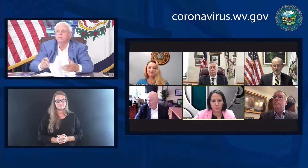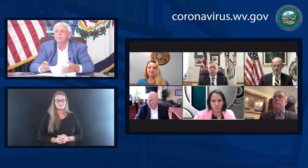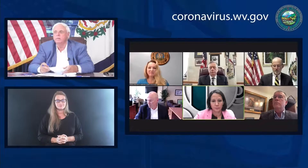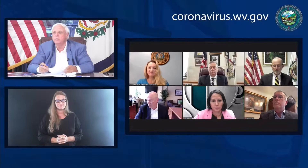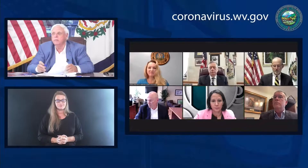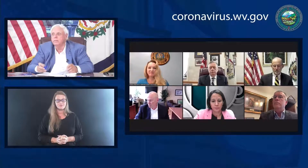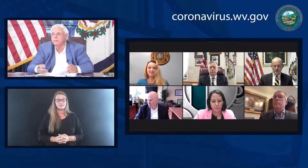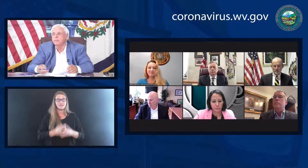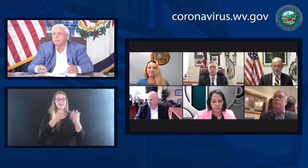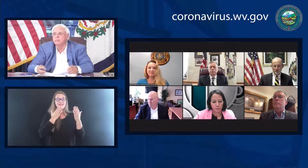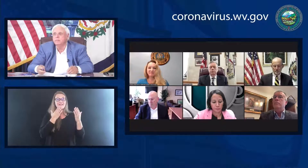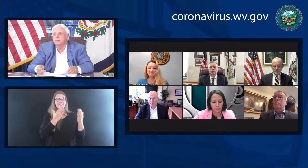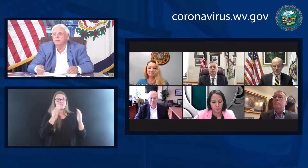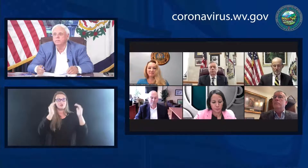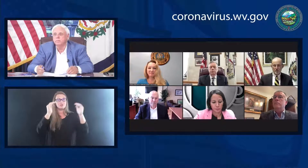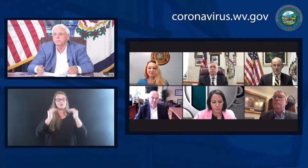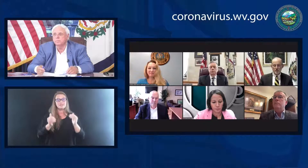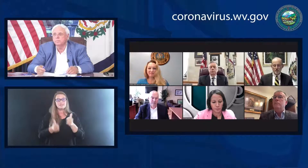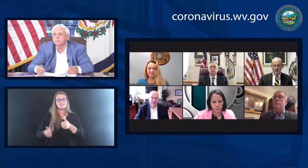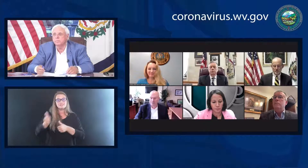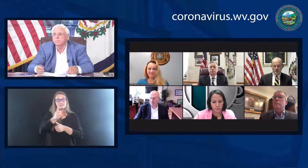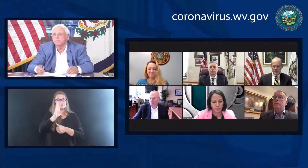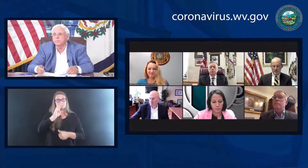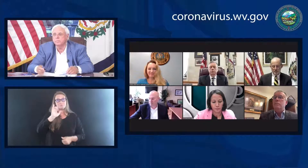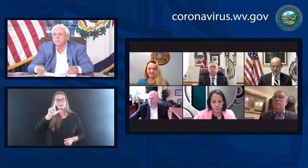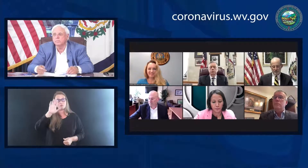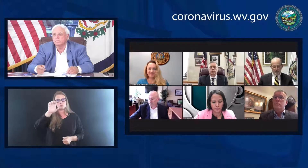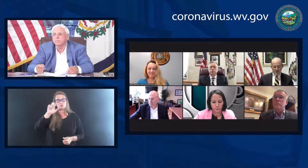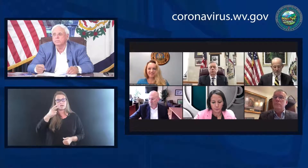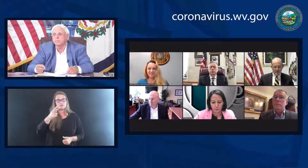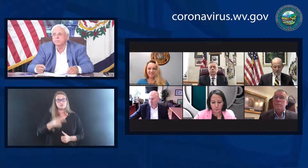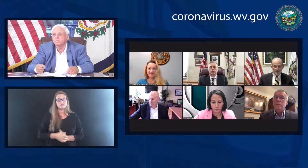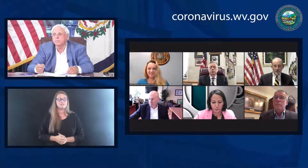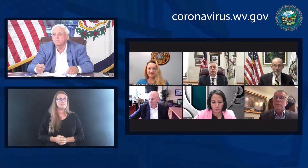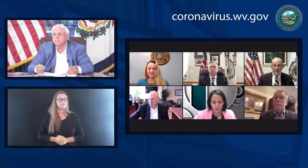Thank you, Dr. Amjad. Next, we'll go to Secretary Bill Crouch with the DHHR.